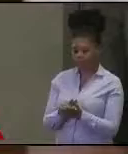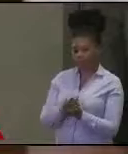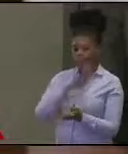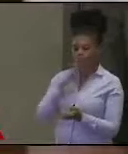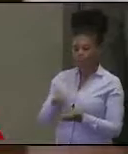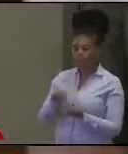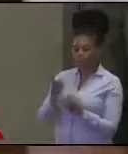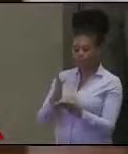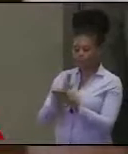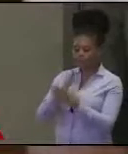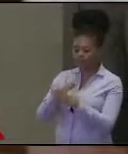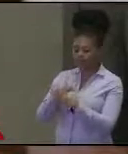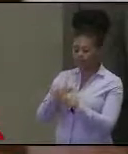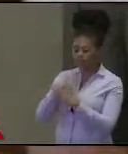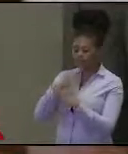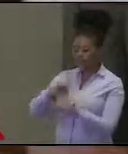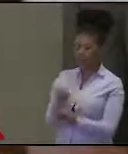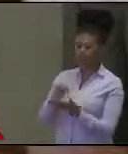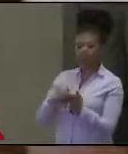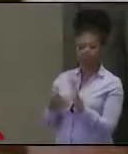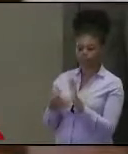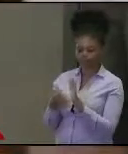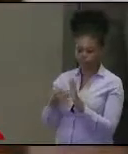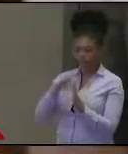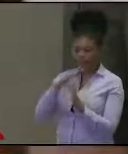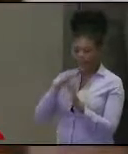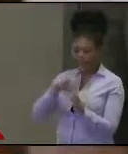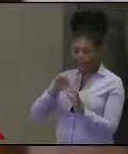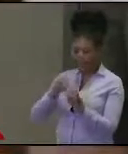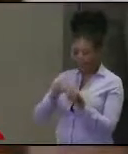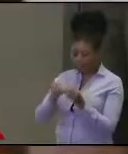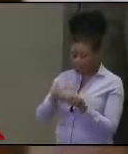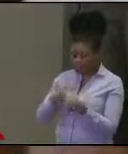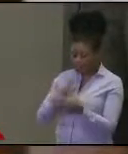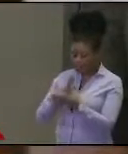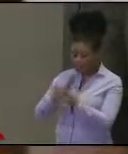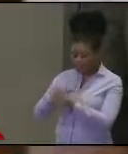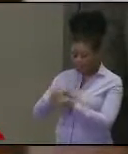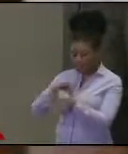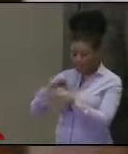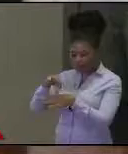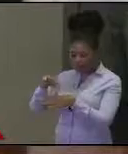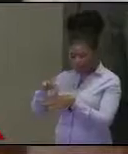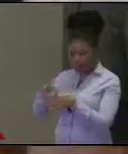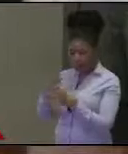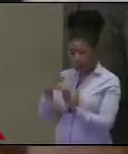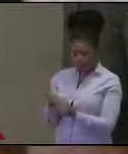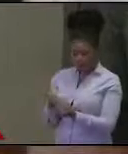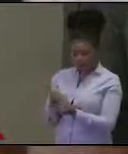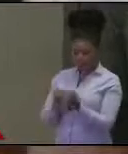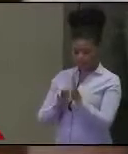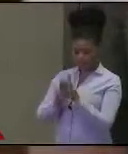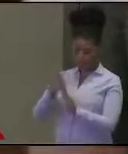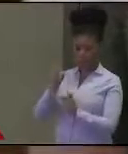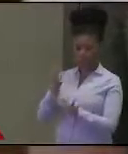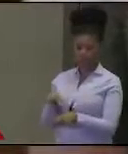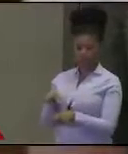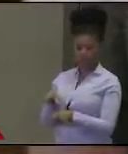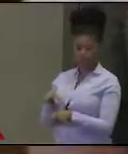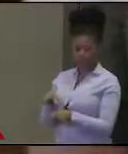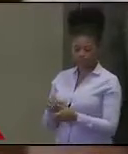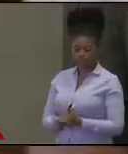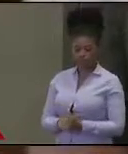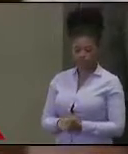Awunikwa ntsimi uba mawombise unikwa intsimi into yoba velisa khona ukuze kuphuhle abantu.